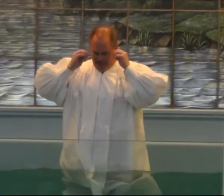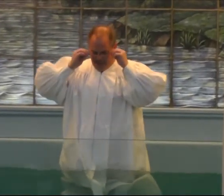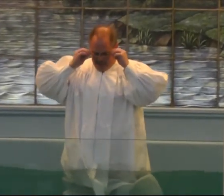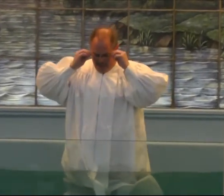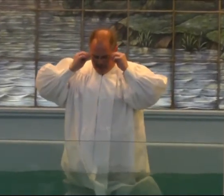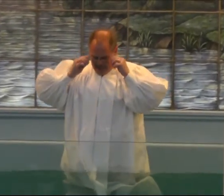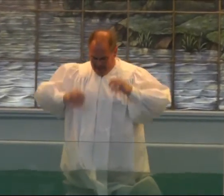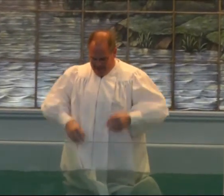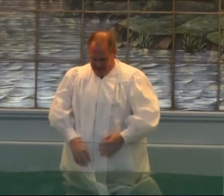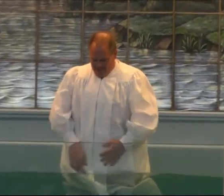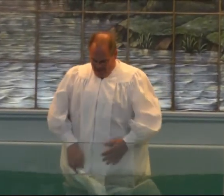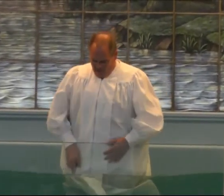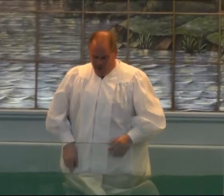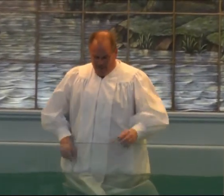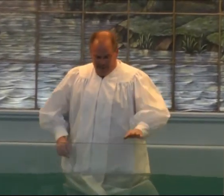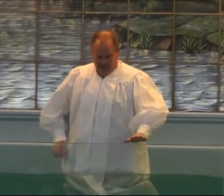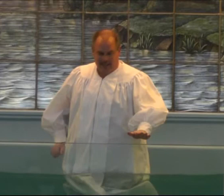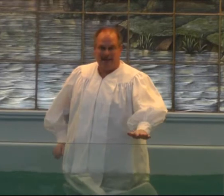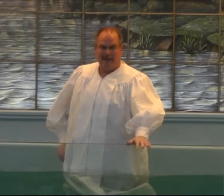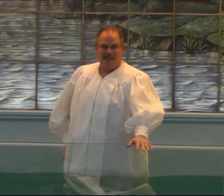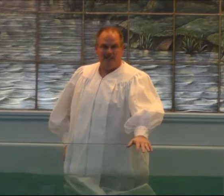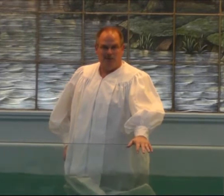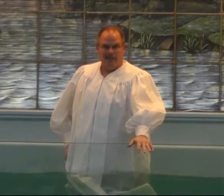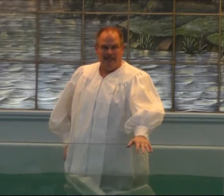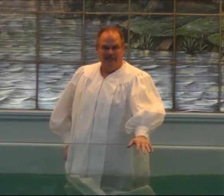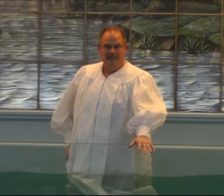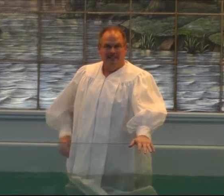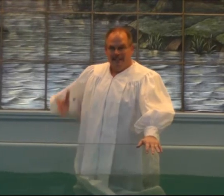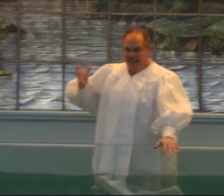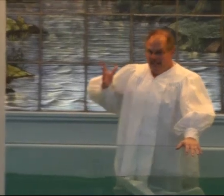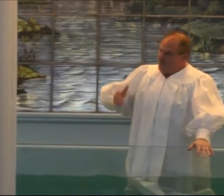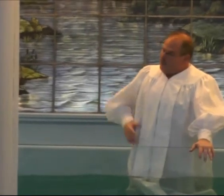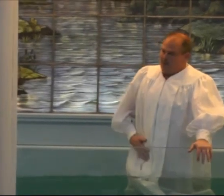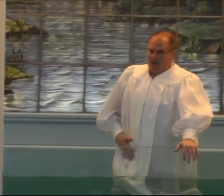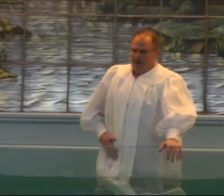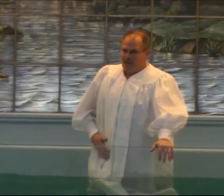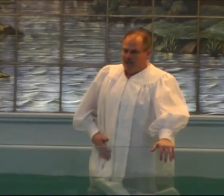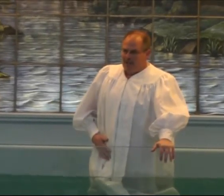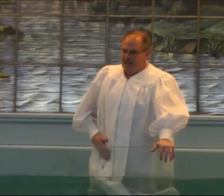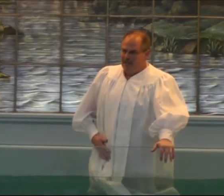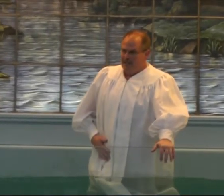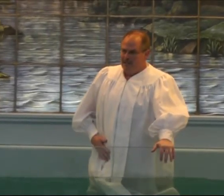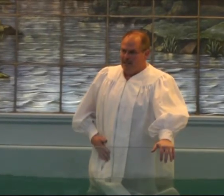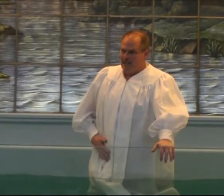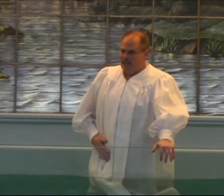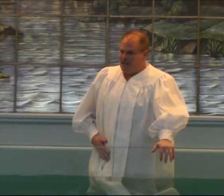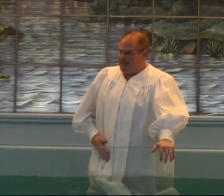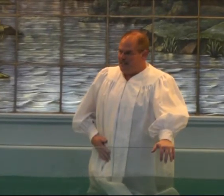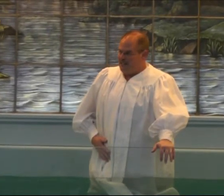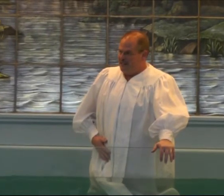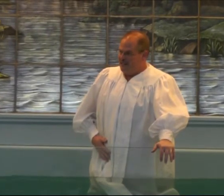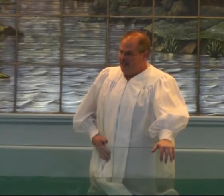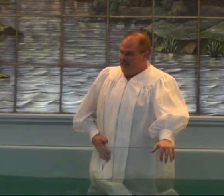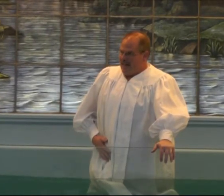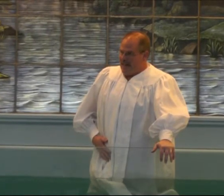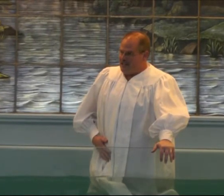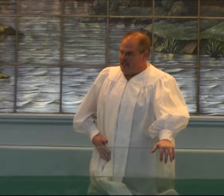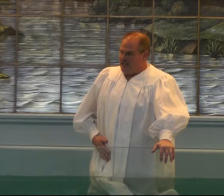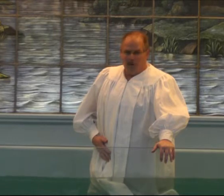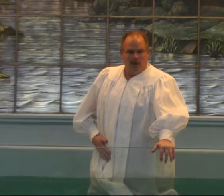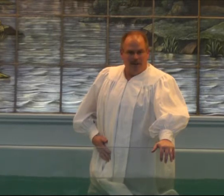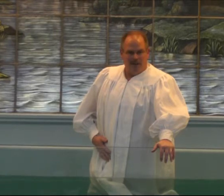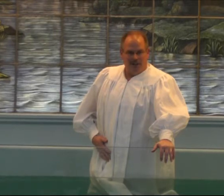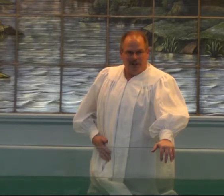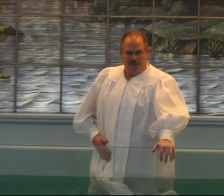special time as we celebrate what we've been talking about this morning. We want to put the concrete